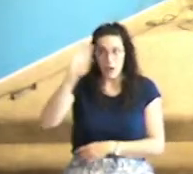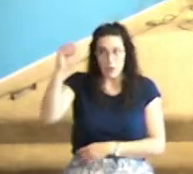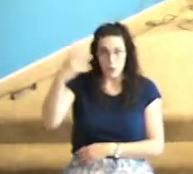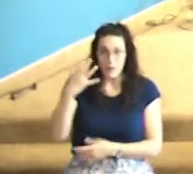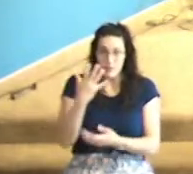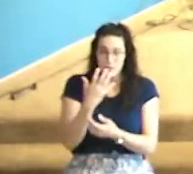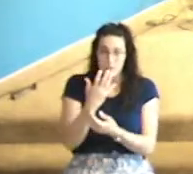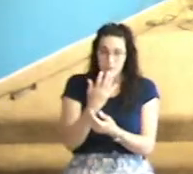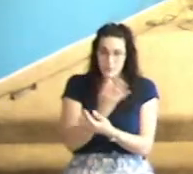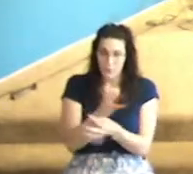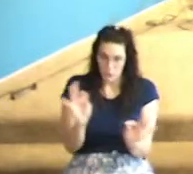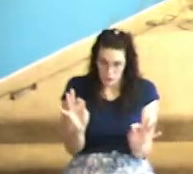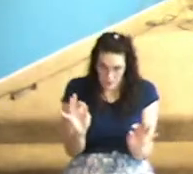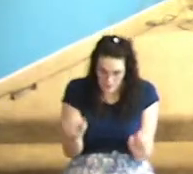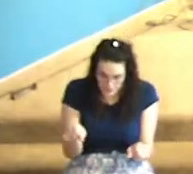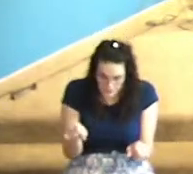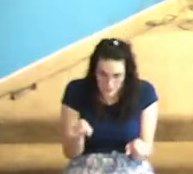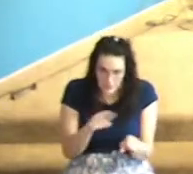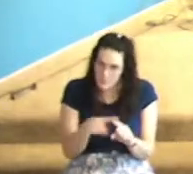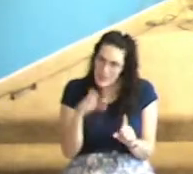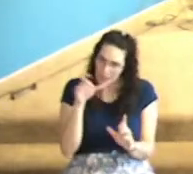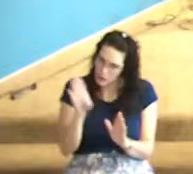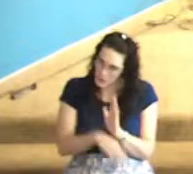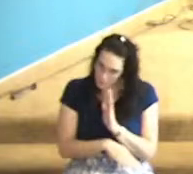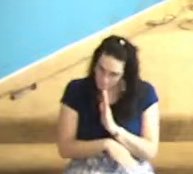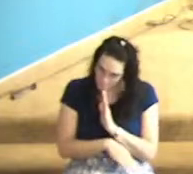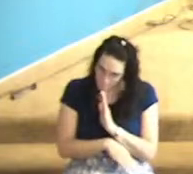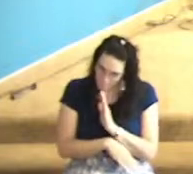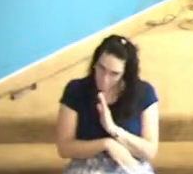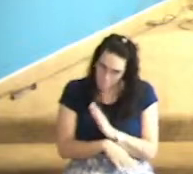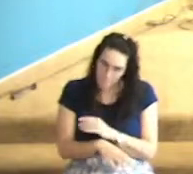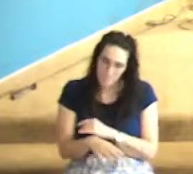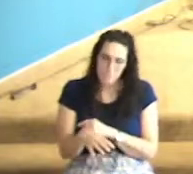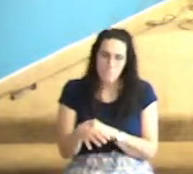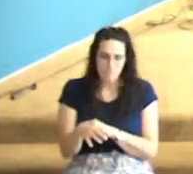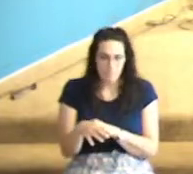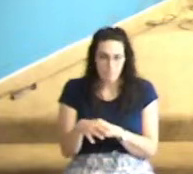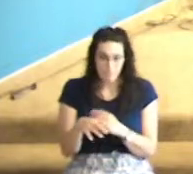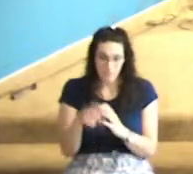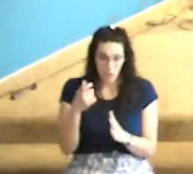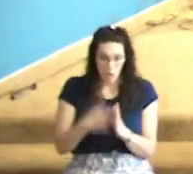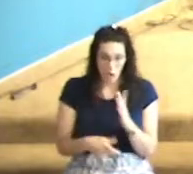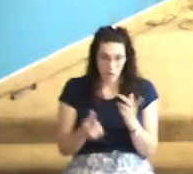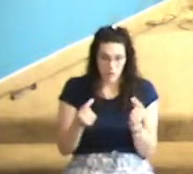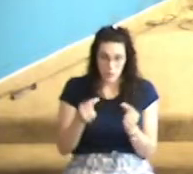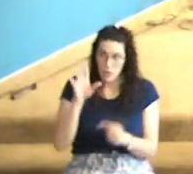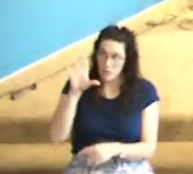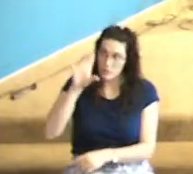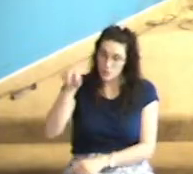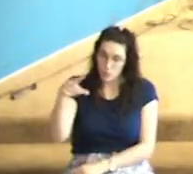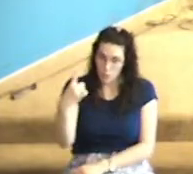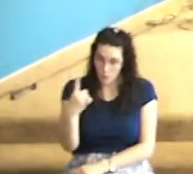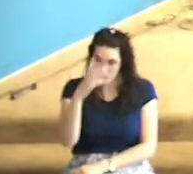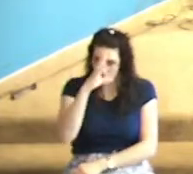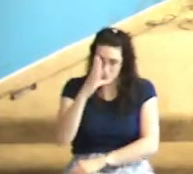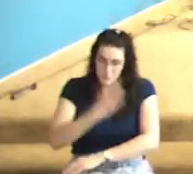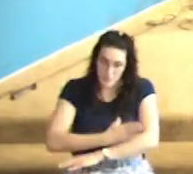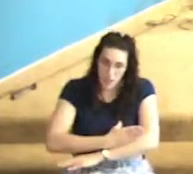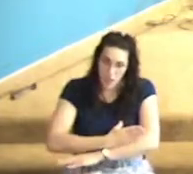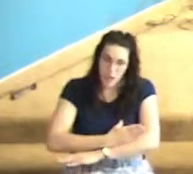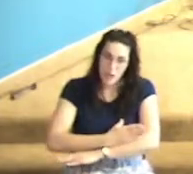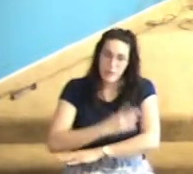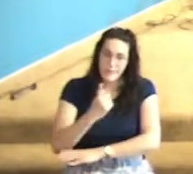free, it is not cheap. It came at the price of his one and only Son,